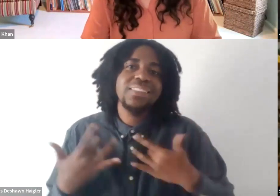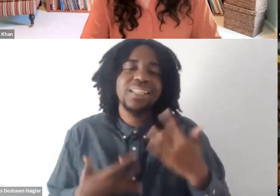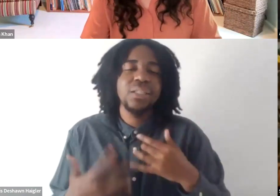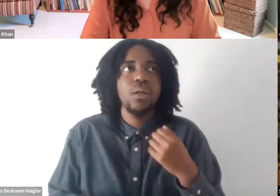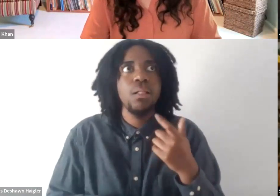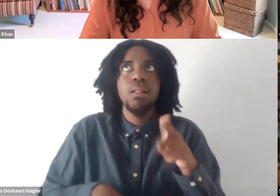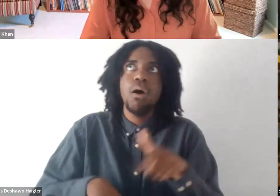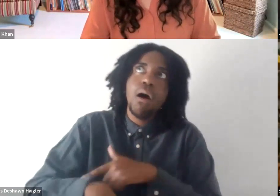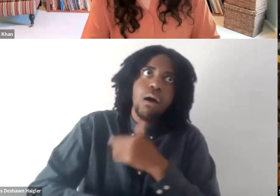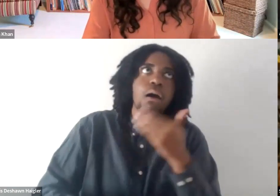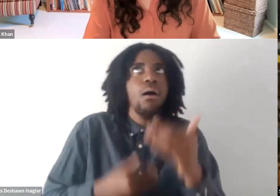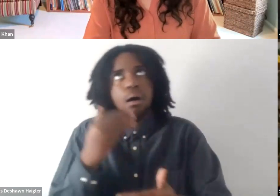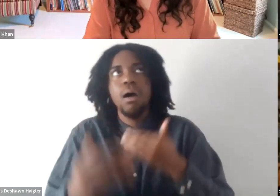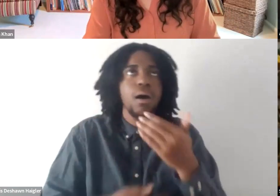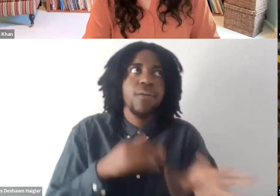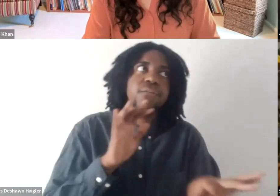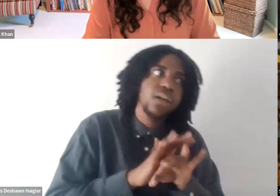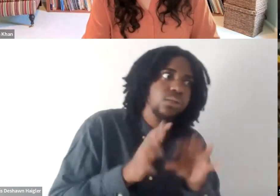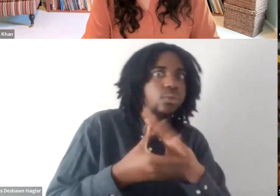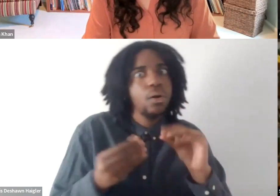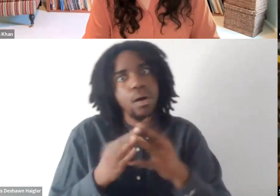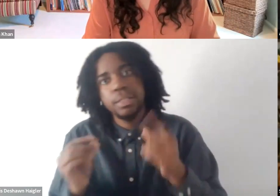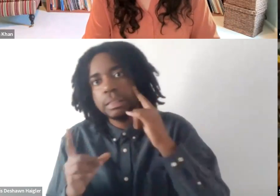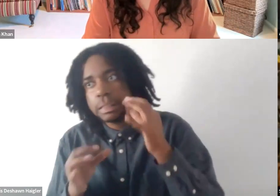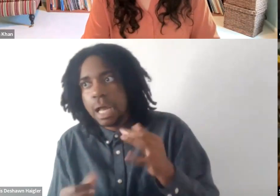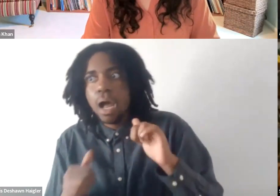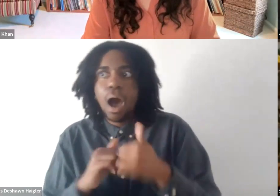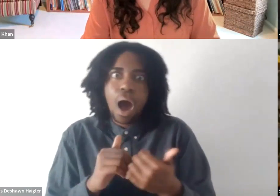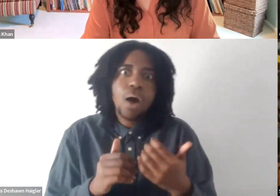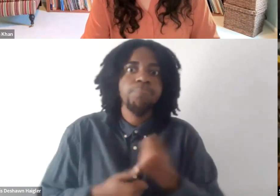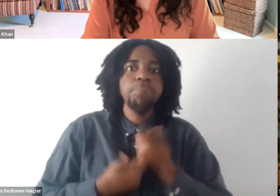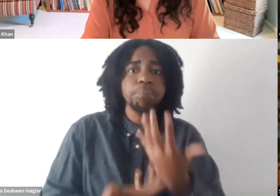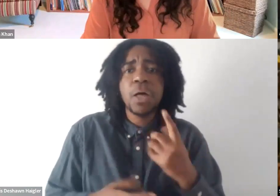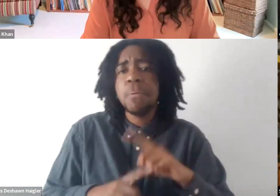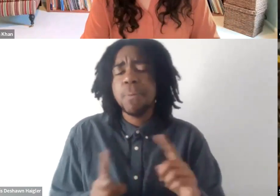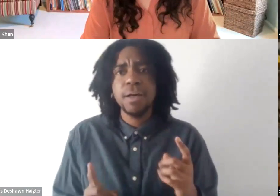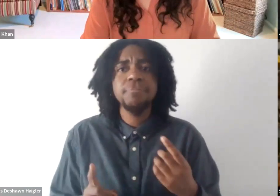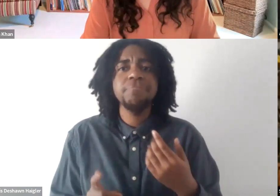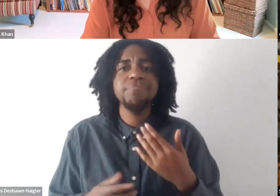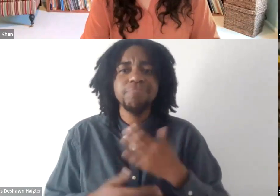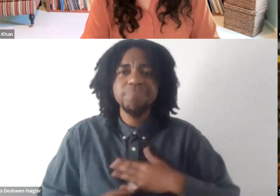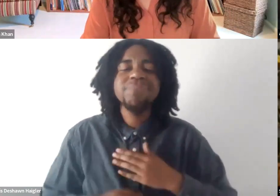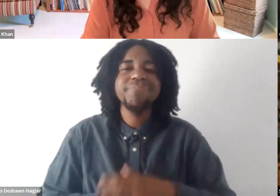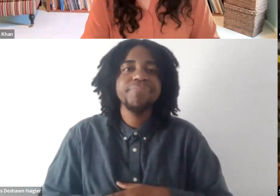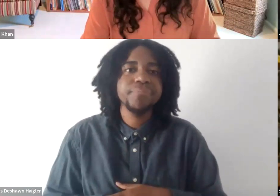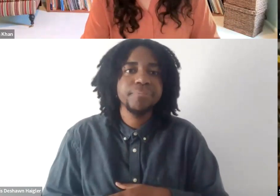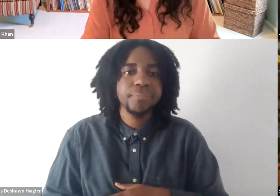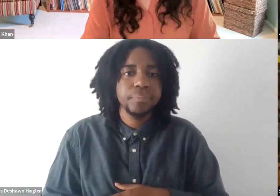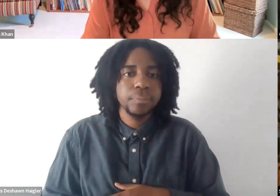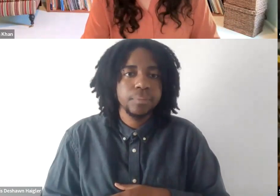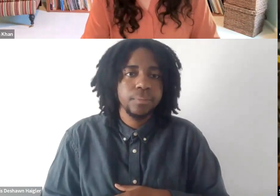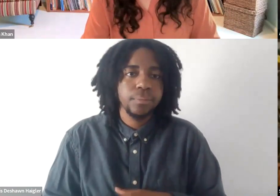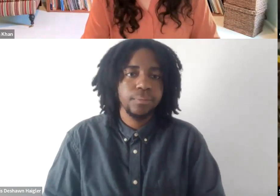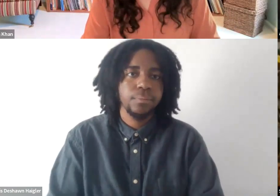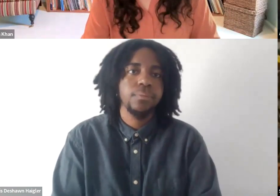process to find the story and to decide how to tell it. Well, so tell us a little bit about your